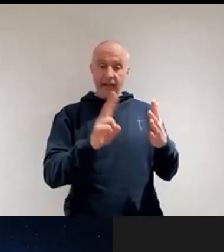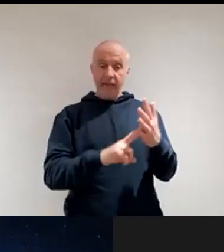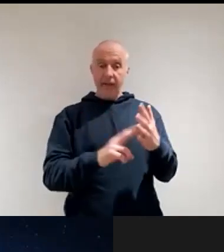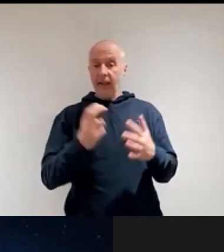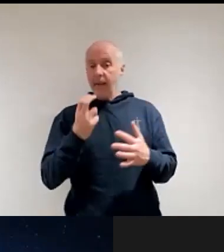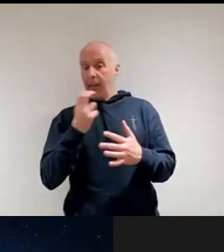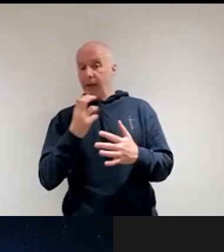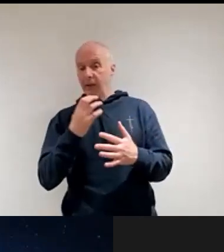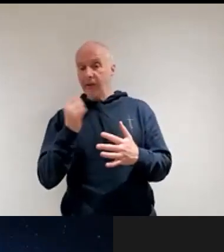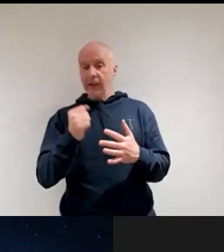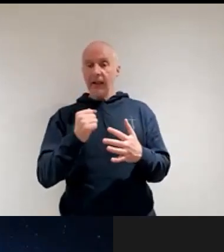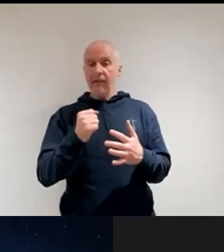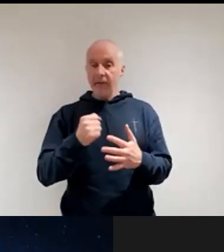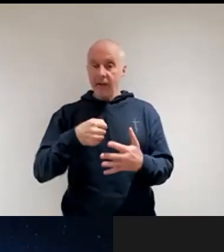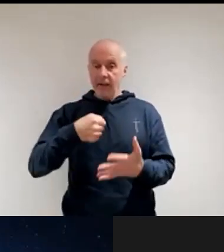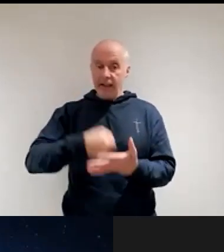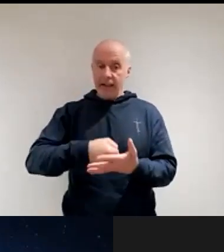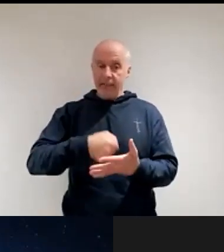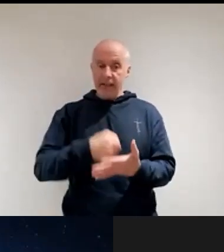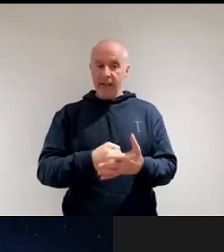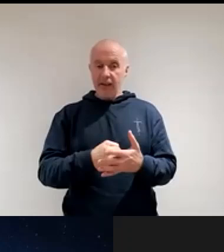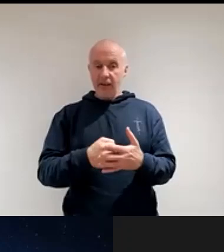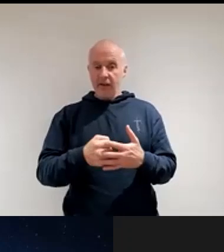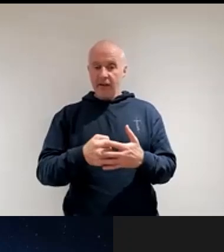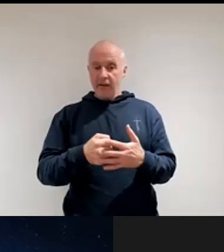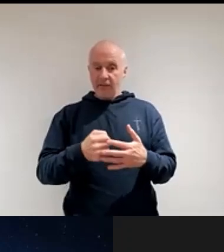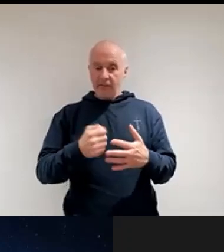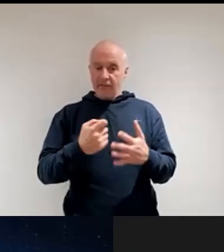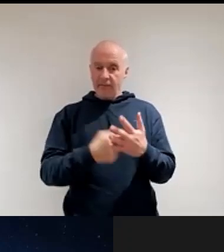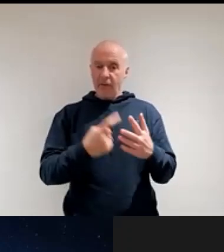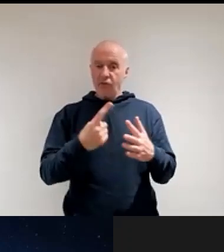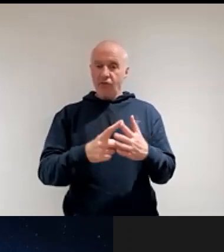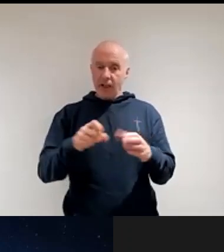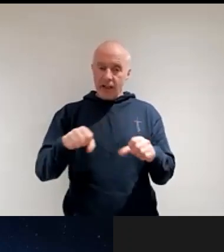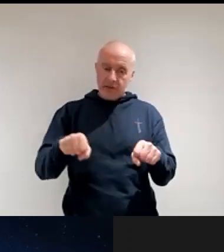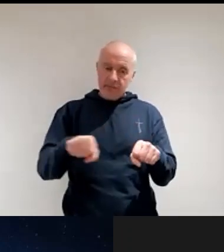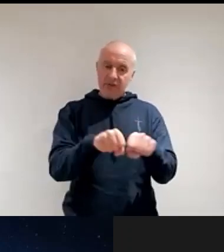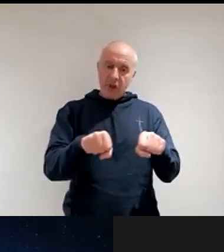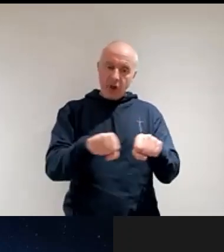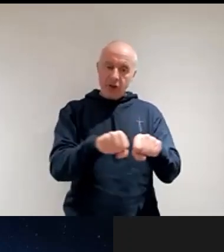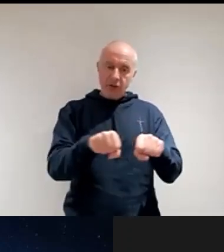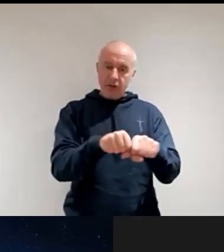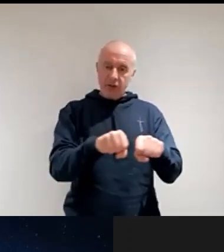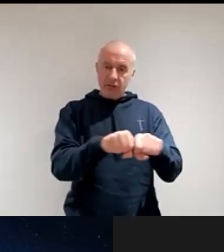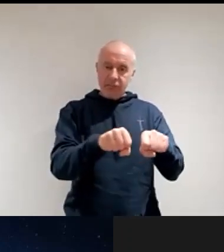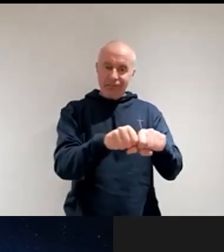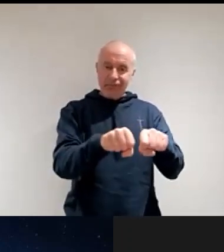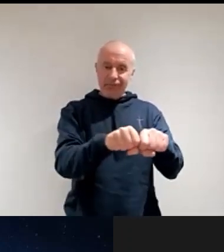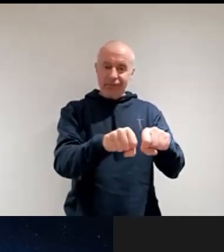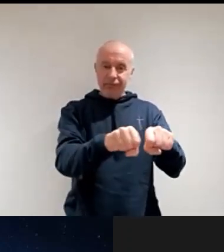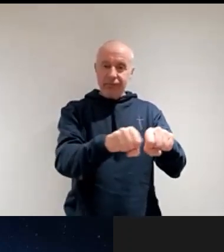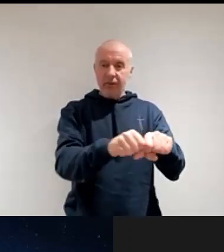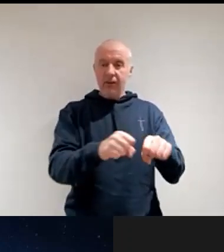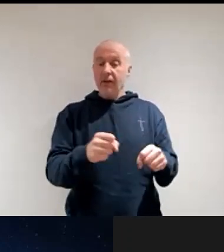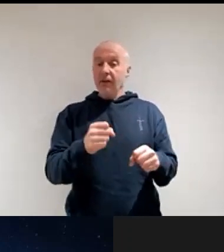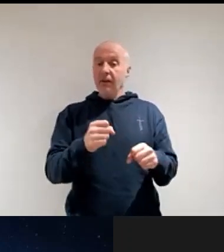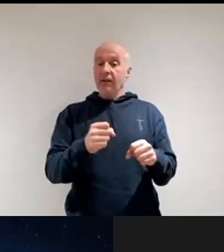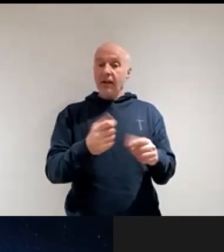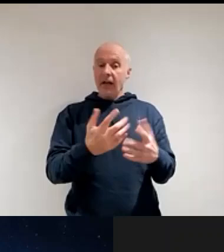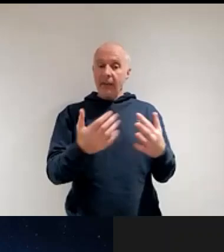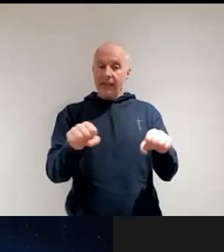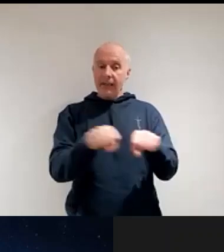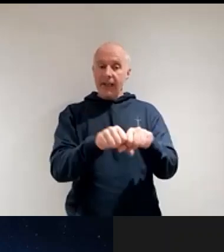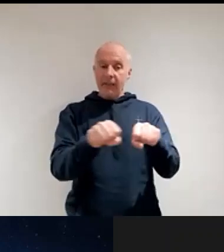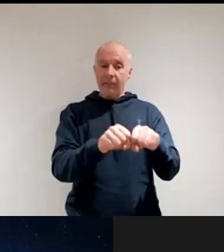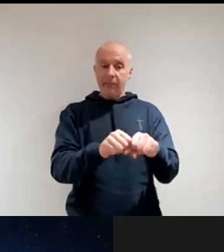limited recharge cycles? If so, how many times can they be charged before a significant loss in capacity?